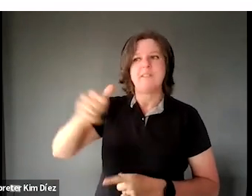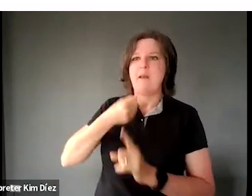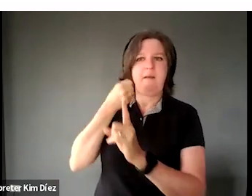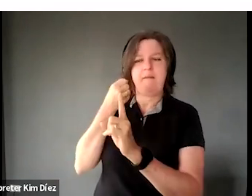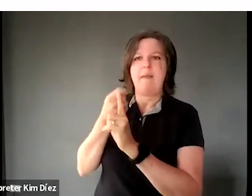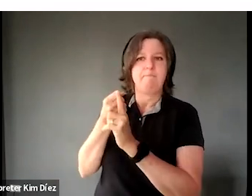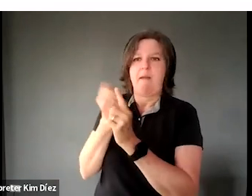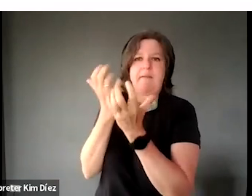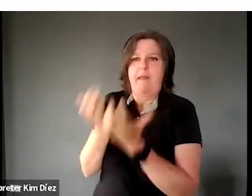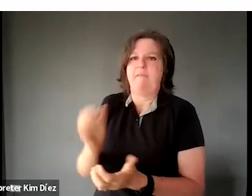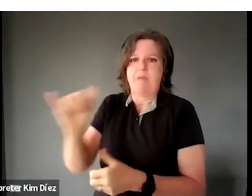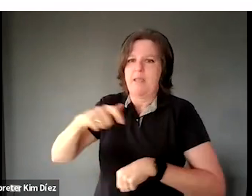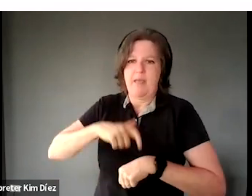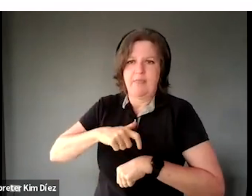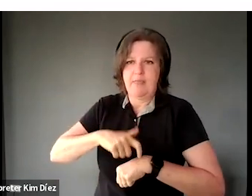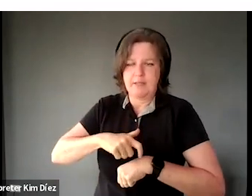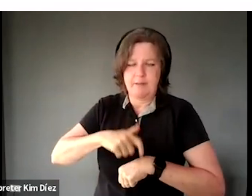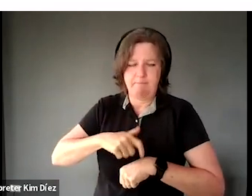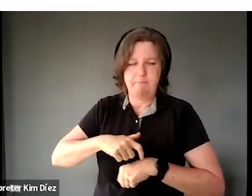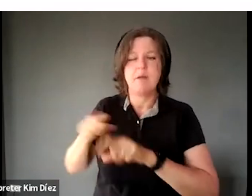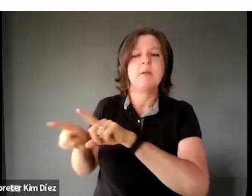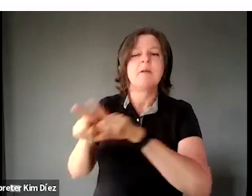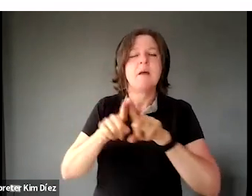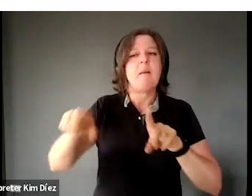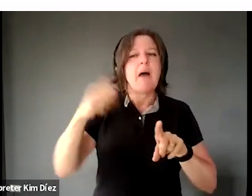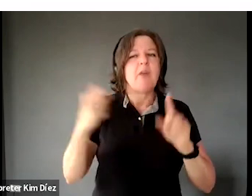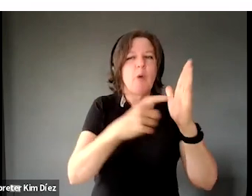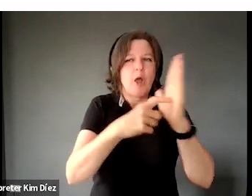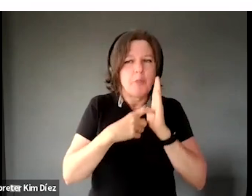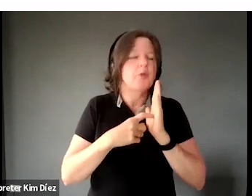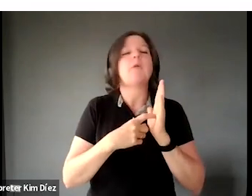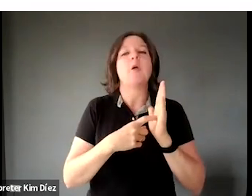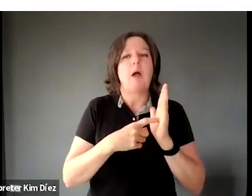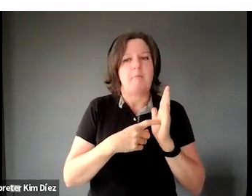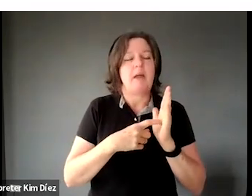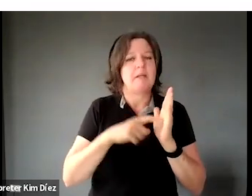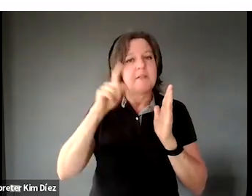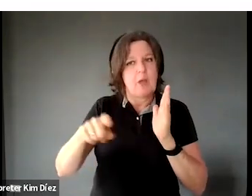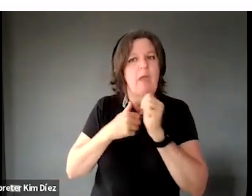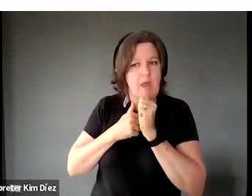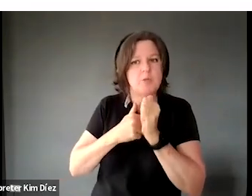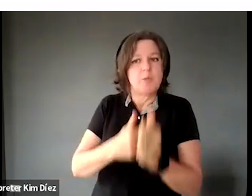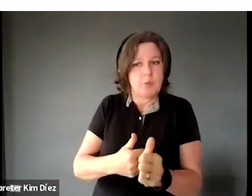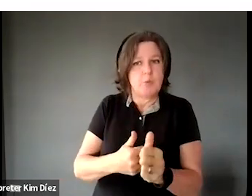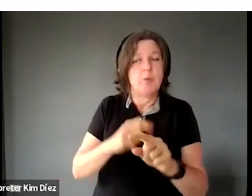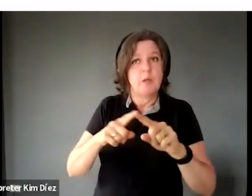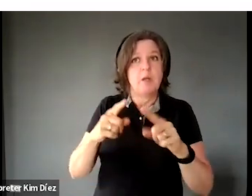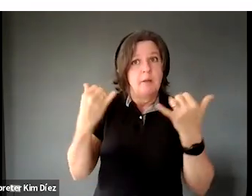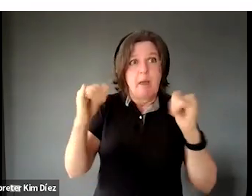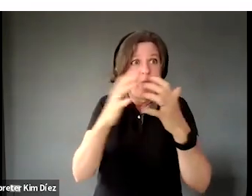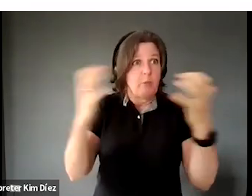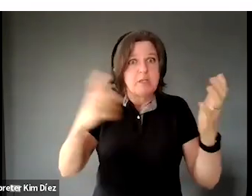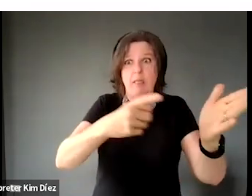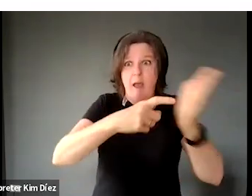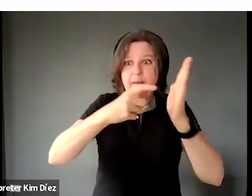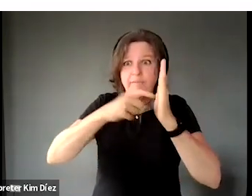So, what was positive is that the market was not very affected at that time. There are, however, some